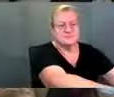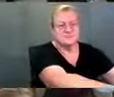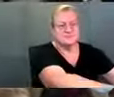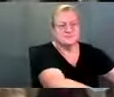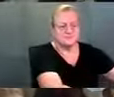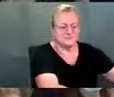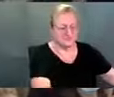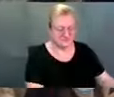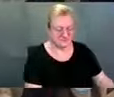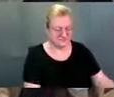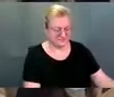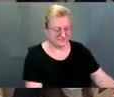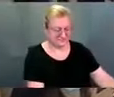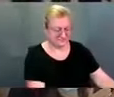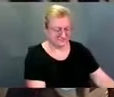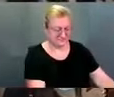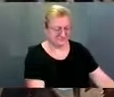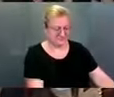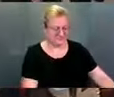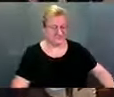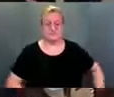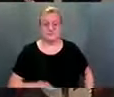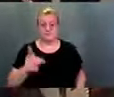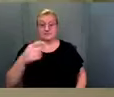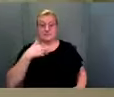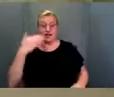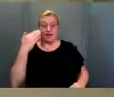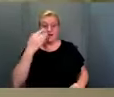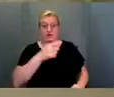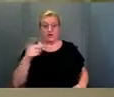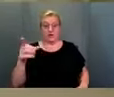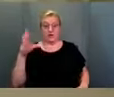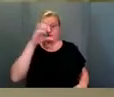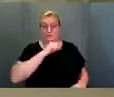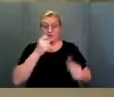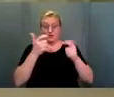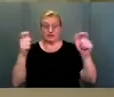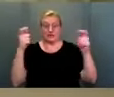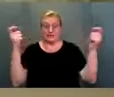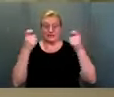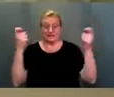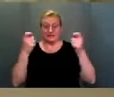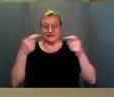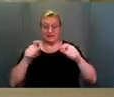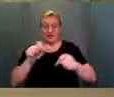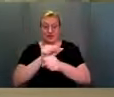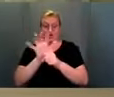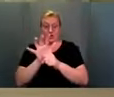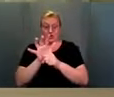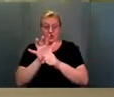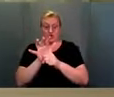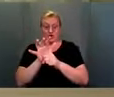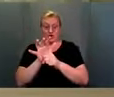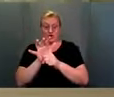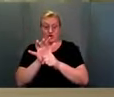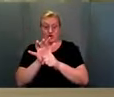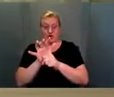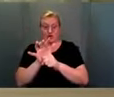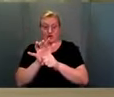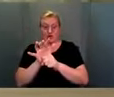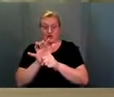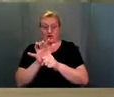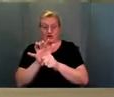Oh, by the way, since I know y'all missed y'all great celebration during the COVID, it's kind of sad to make